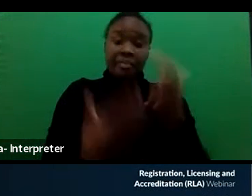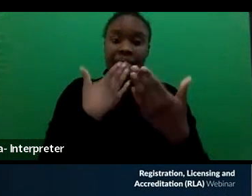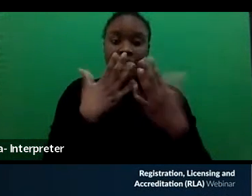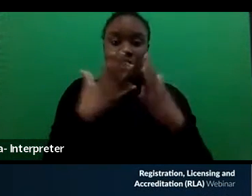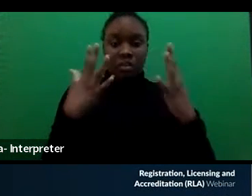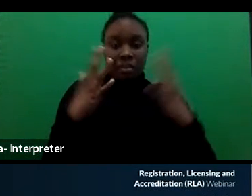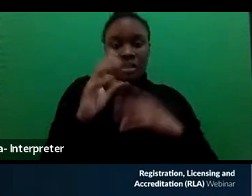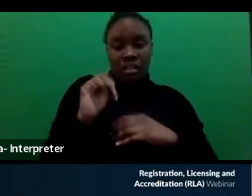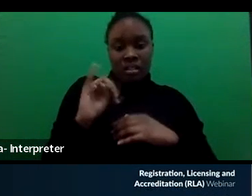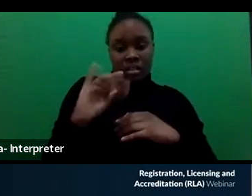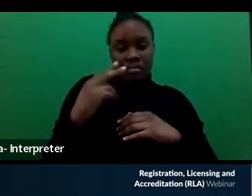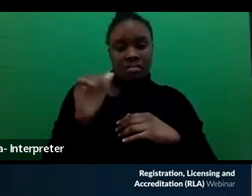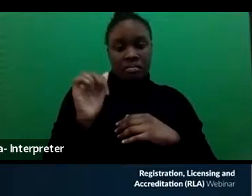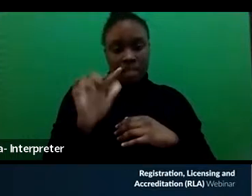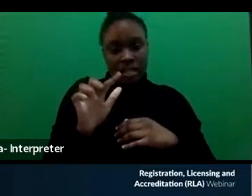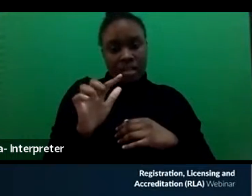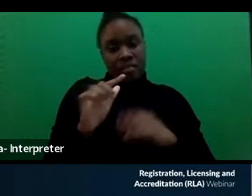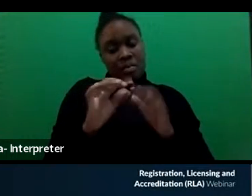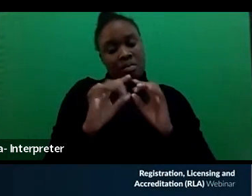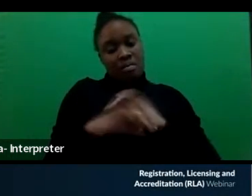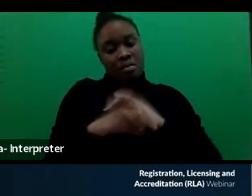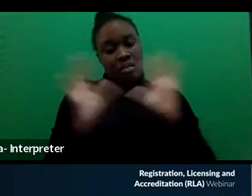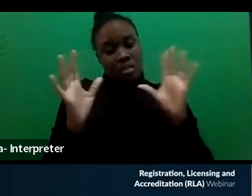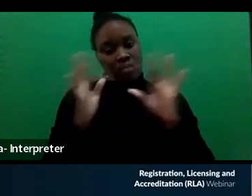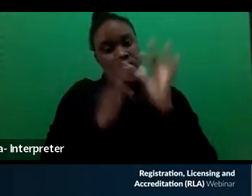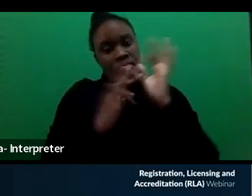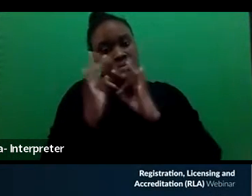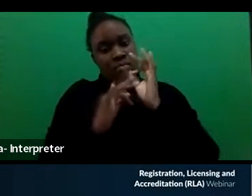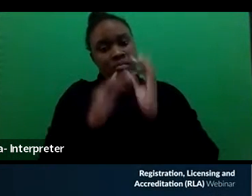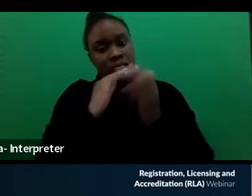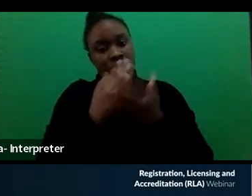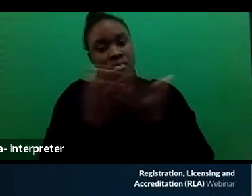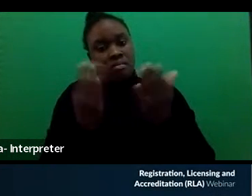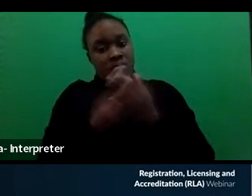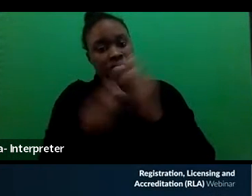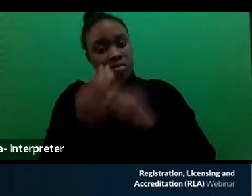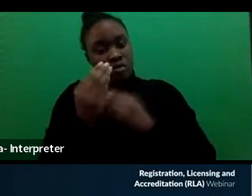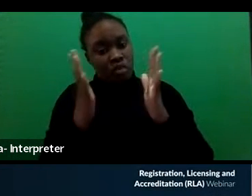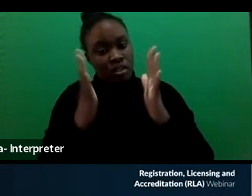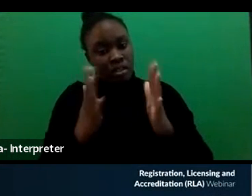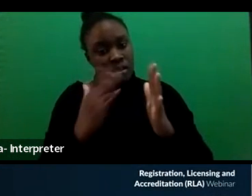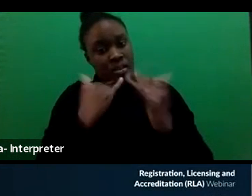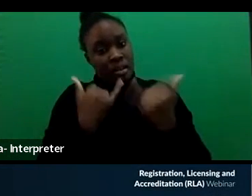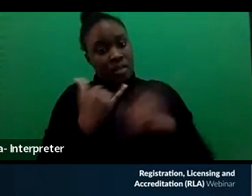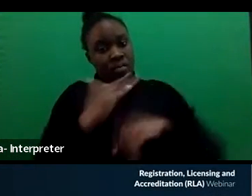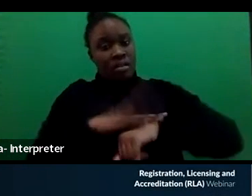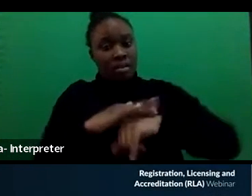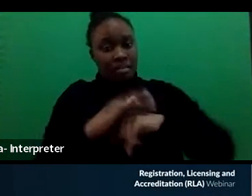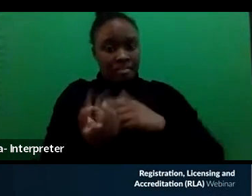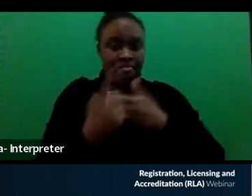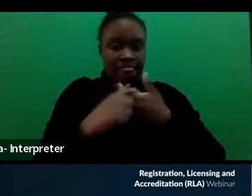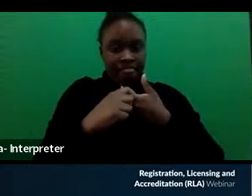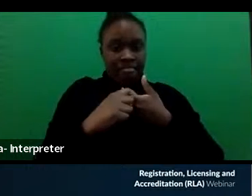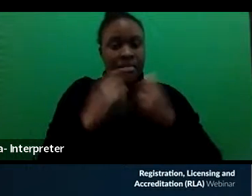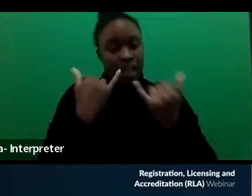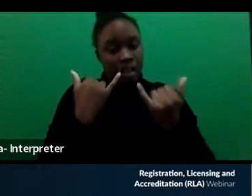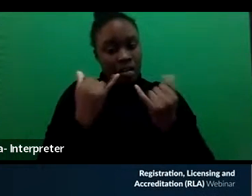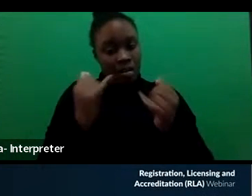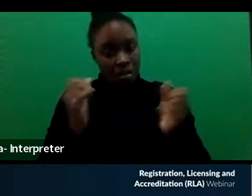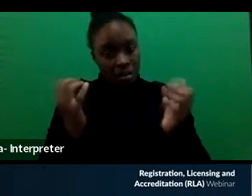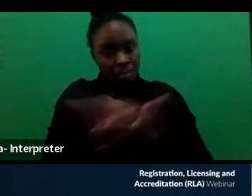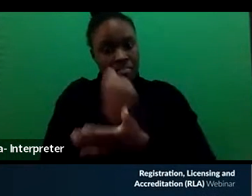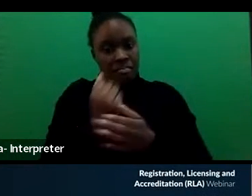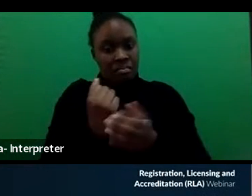detailed response there. So our traders, this is an opportunity for you to onboard. Take the time and take the opportunity now.